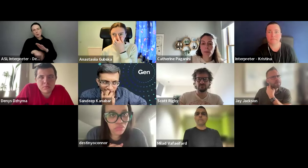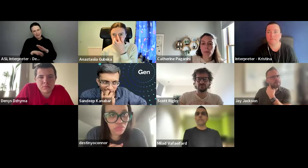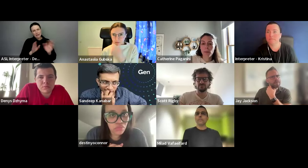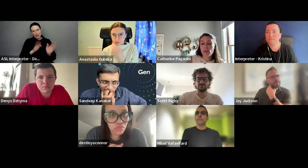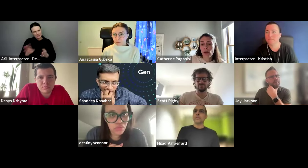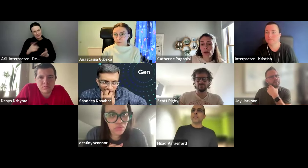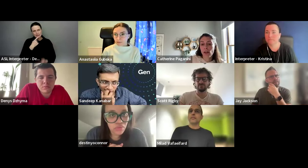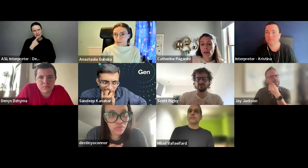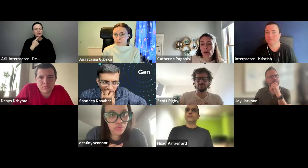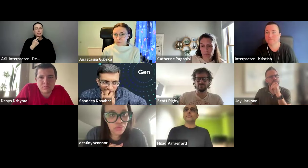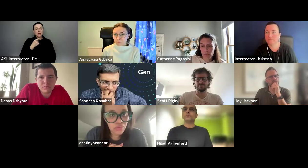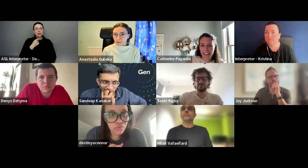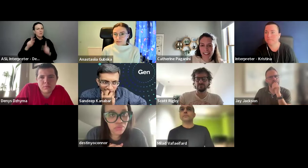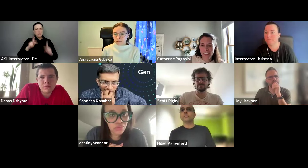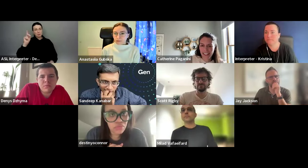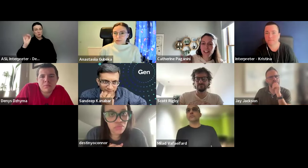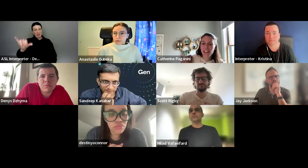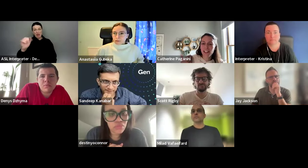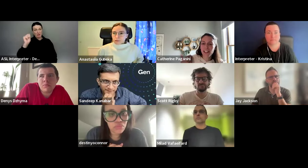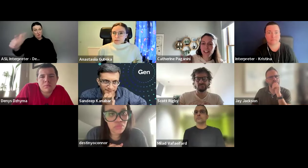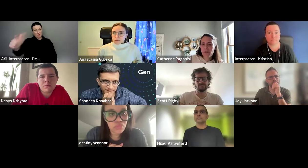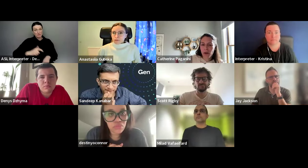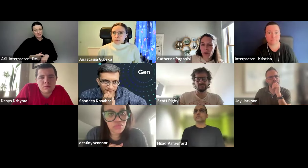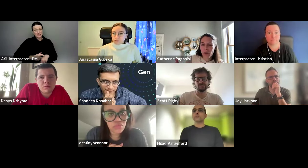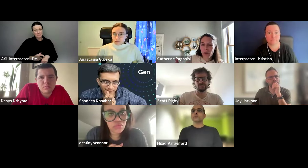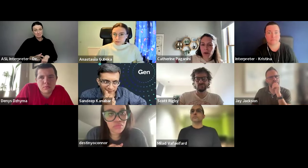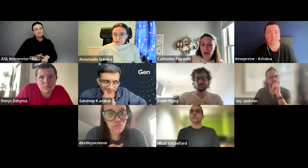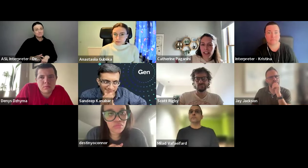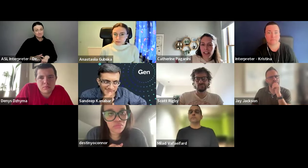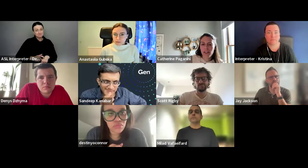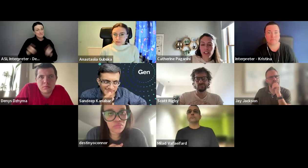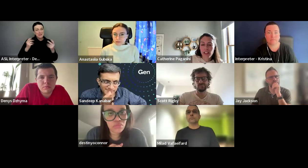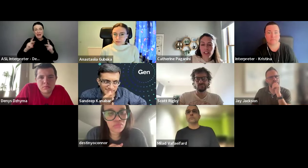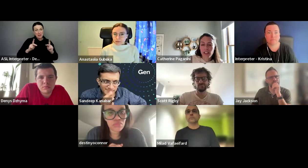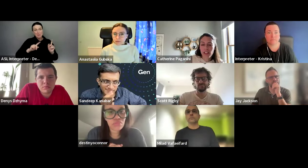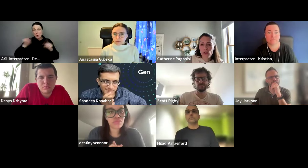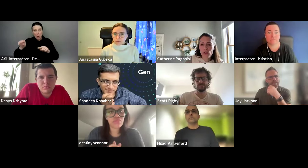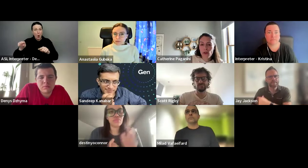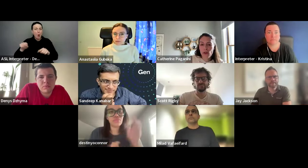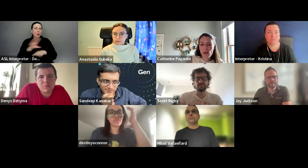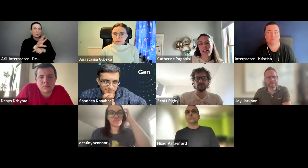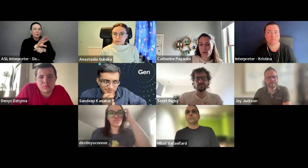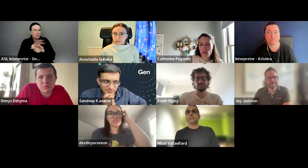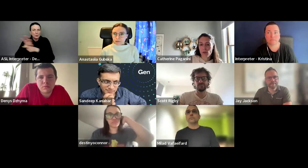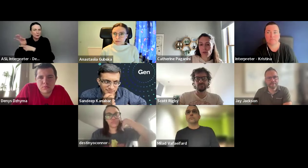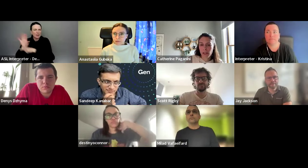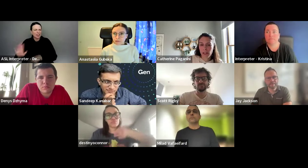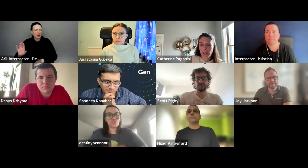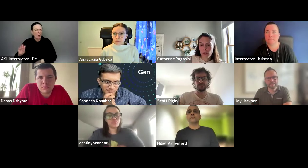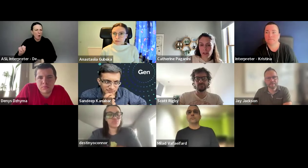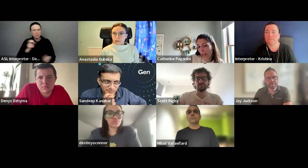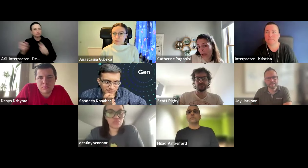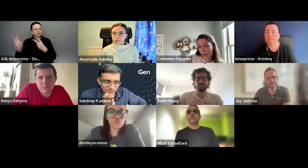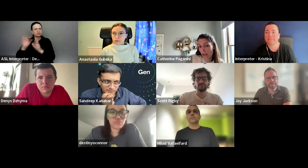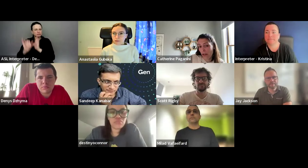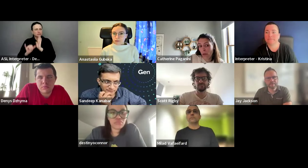say, people do that all the time. Like, a lot of people go there and do their little own videos and put them on social